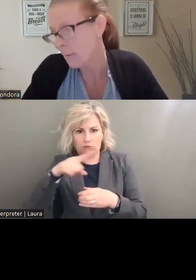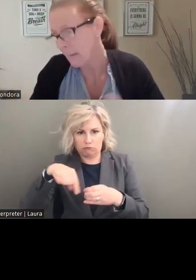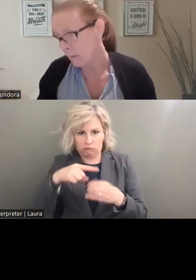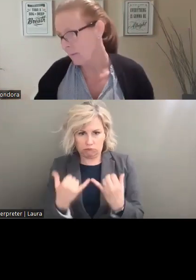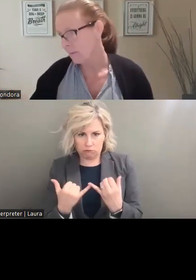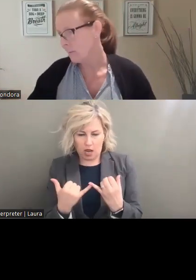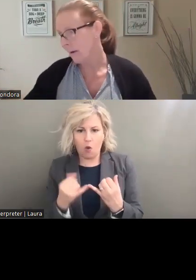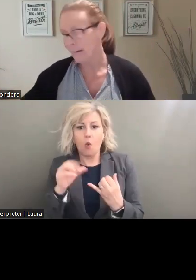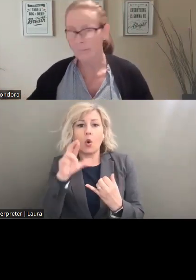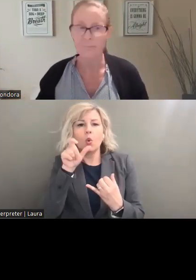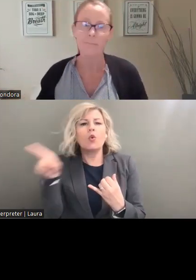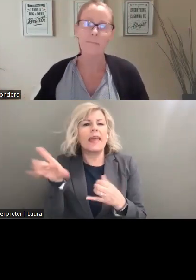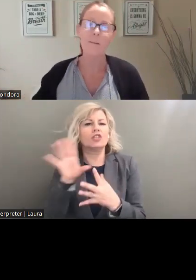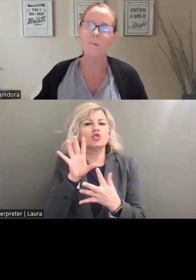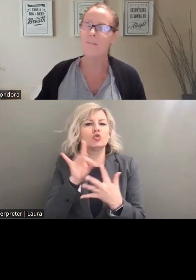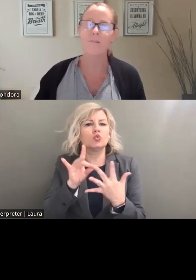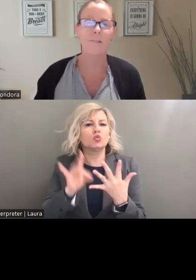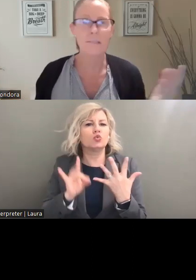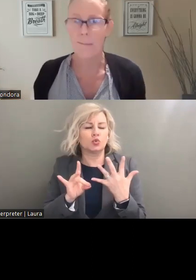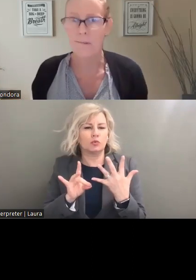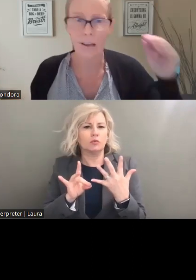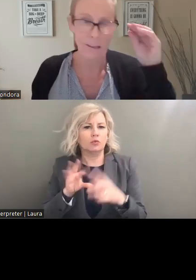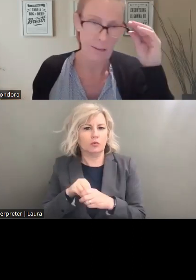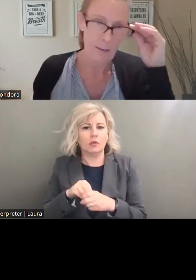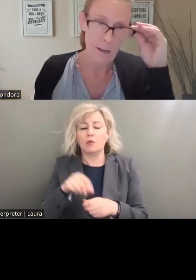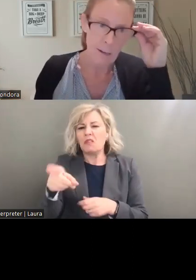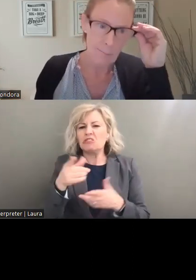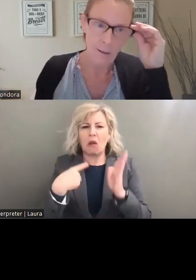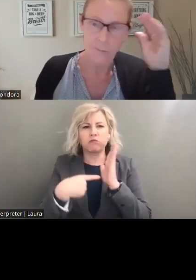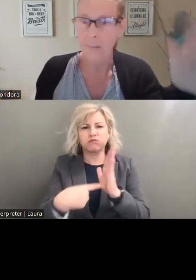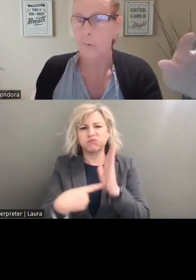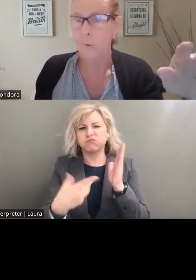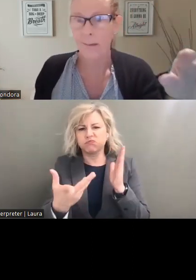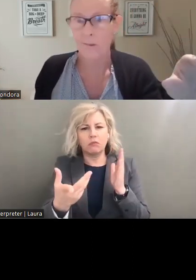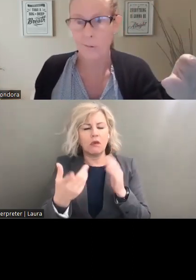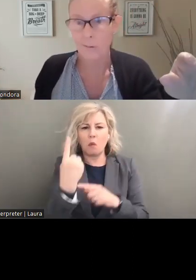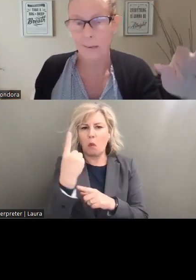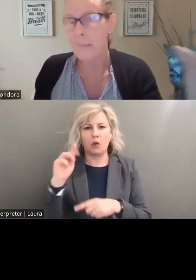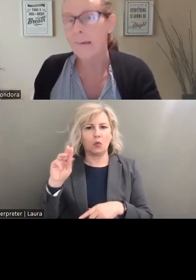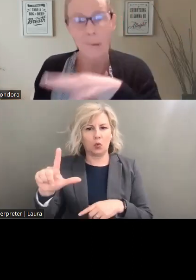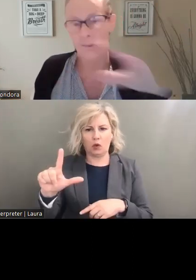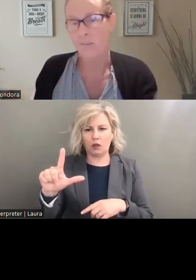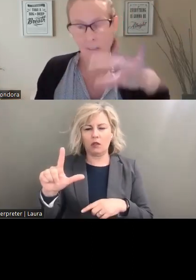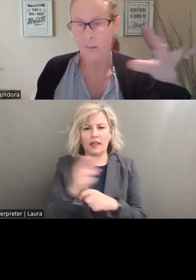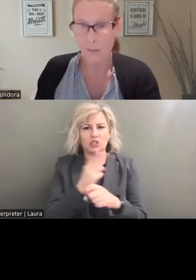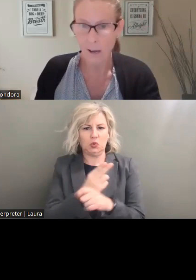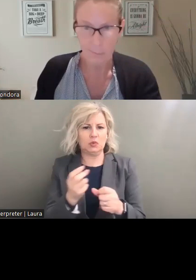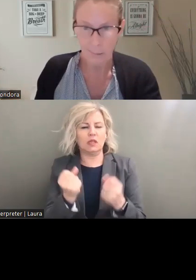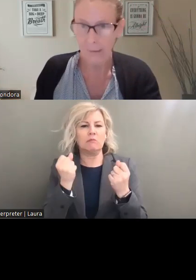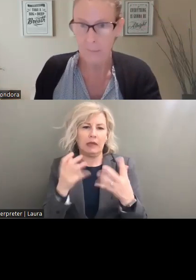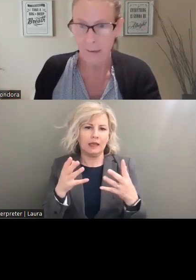choose to build, okay? So this is just a snapshot of one tool that's used in many